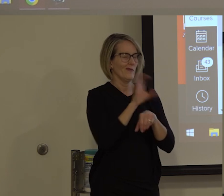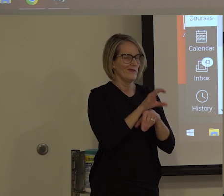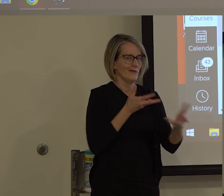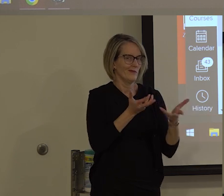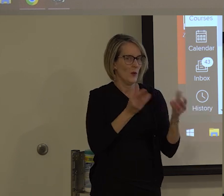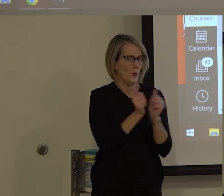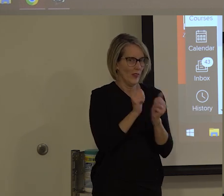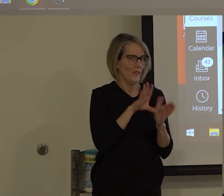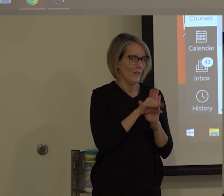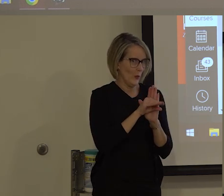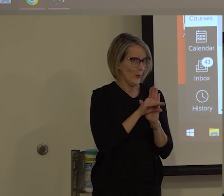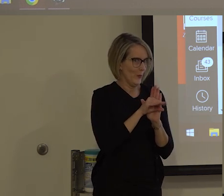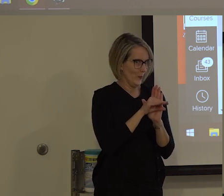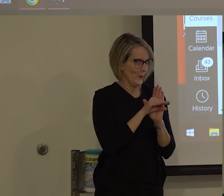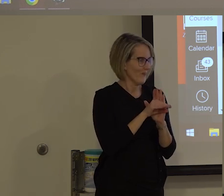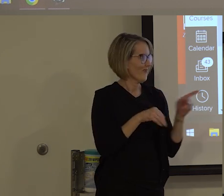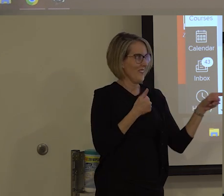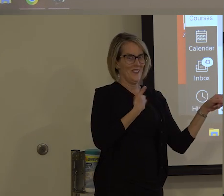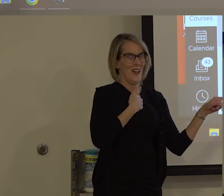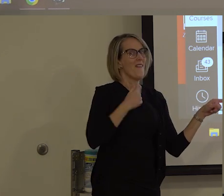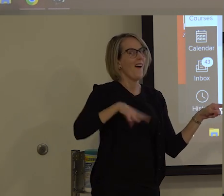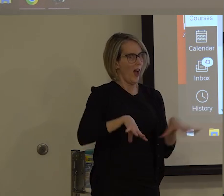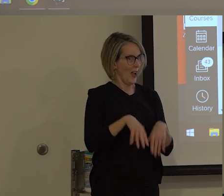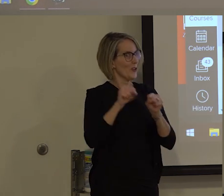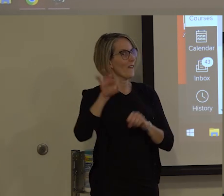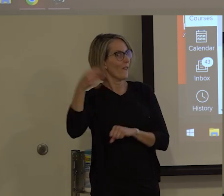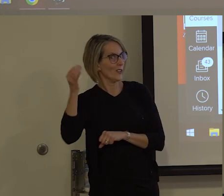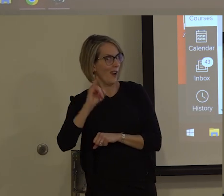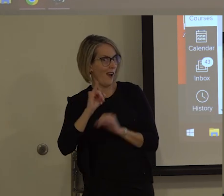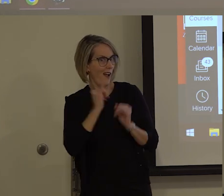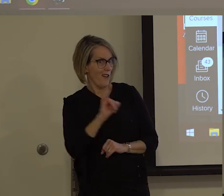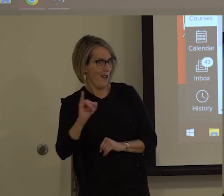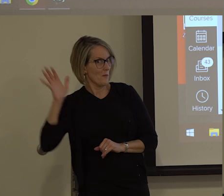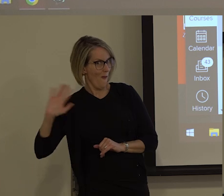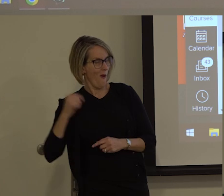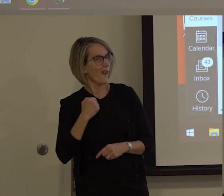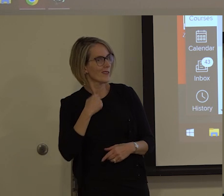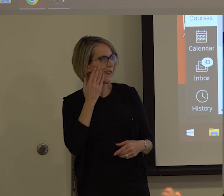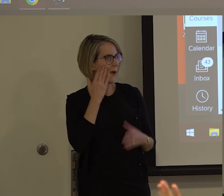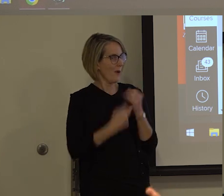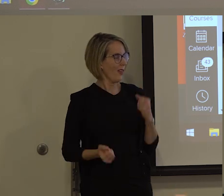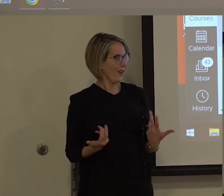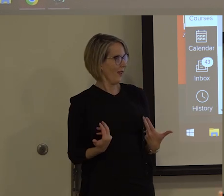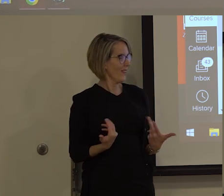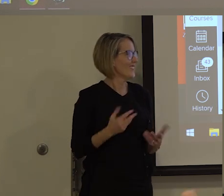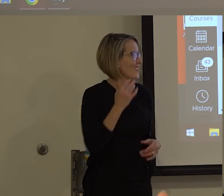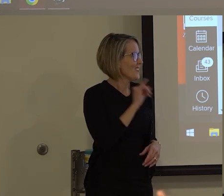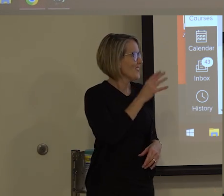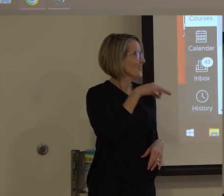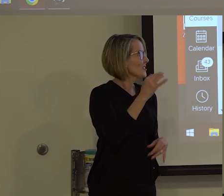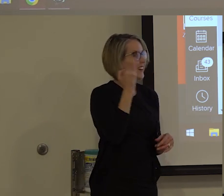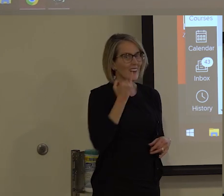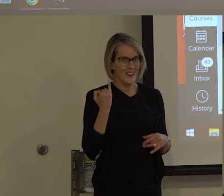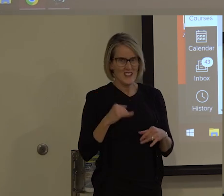Yes. She took French and II. I did. I so. took French II, so I am a product of that as well. Yeah, and then it will tell you immediately if you